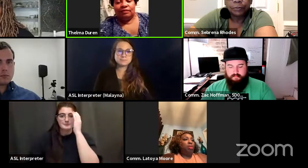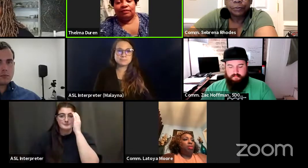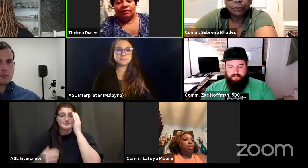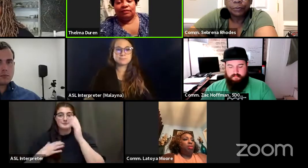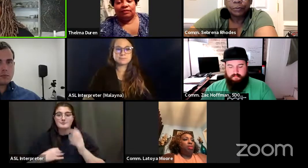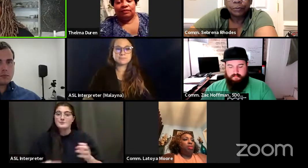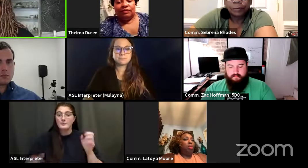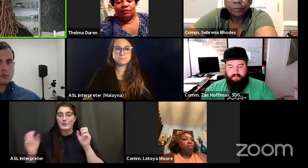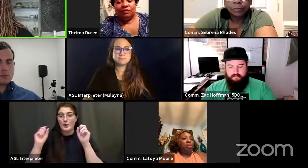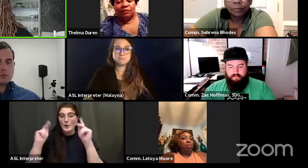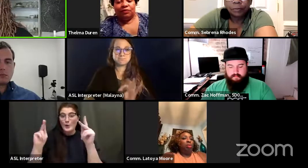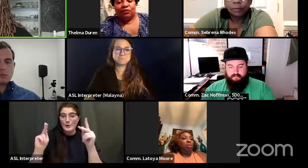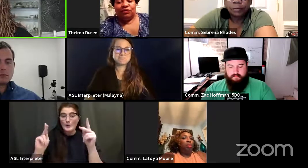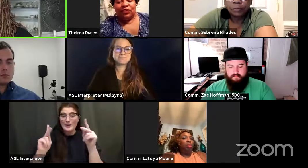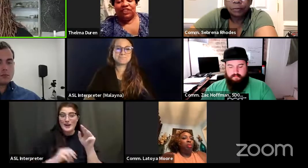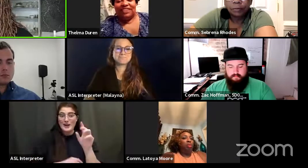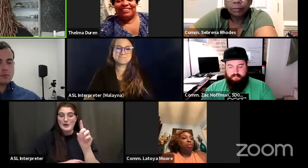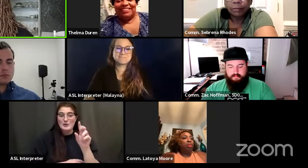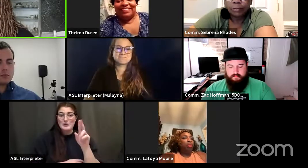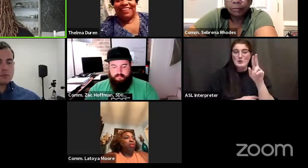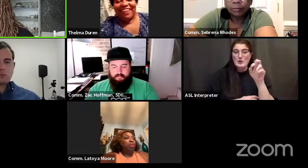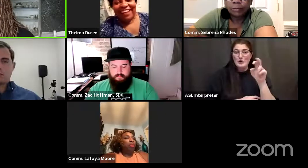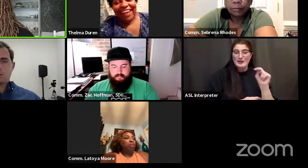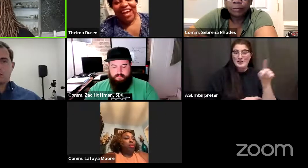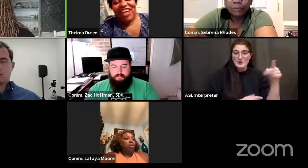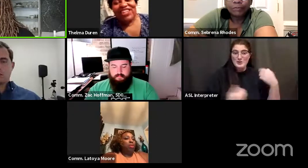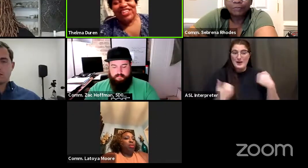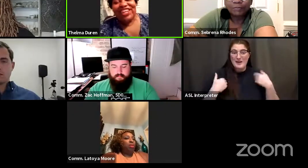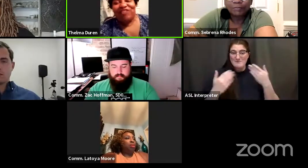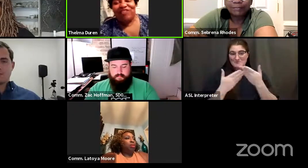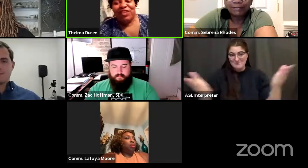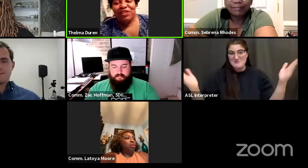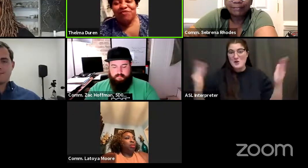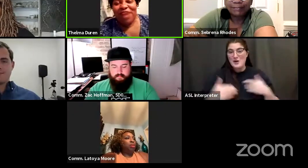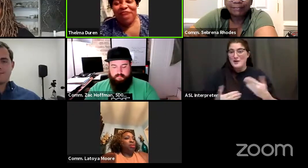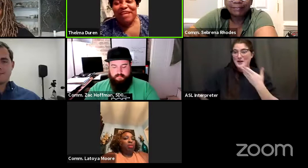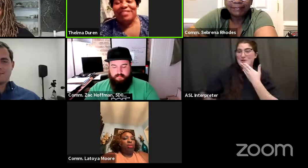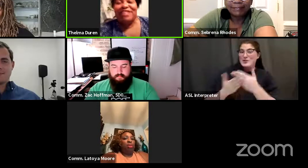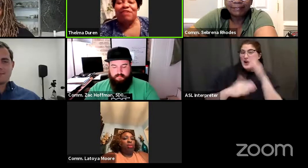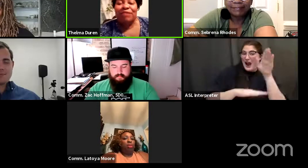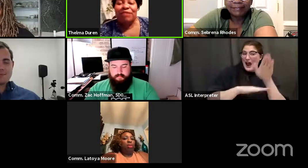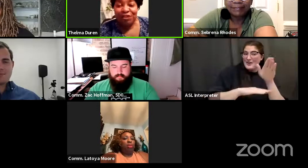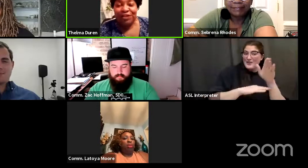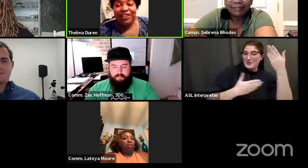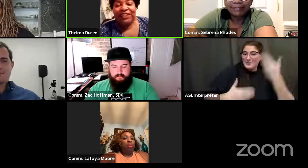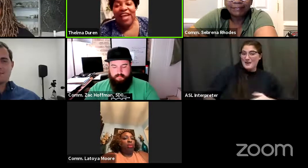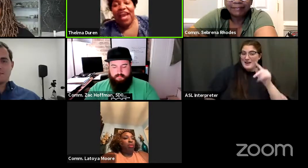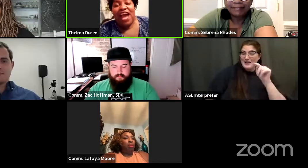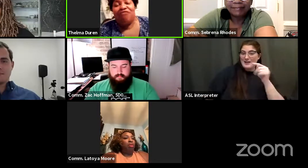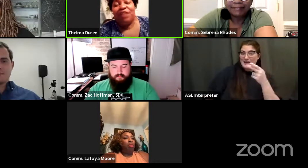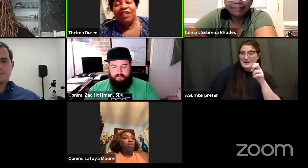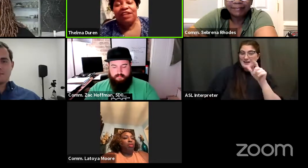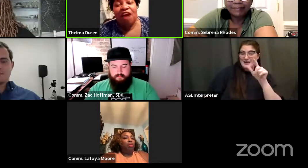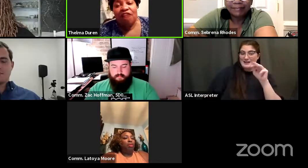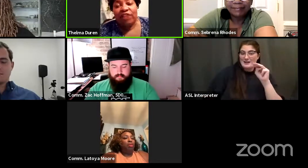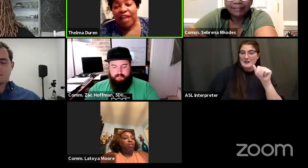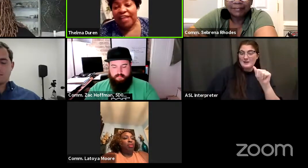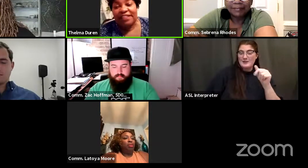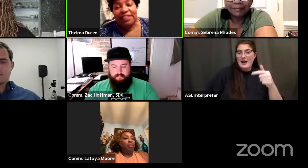Okay, all right, Ms. Duran, you have the floor. Good afternoon. My name is Thelma Duran. I've been